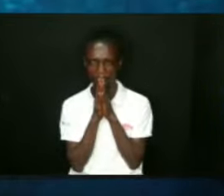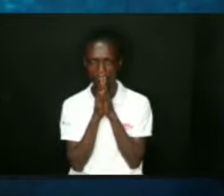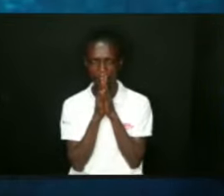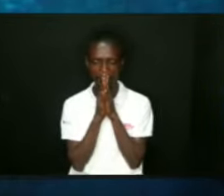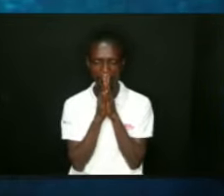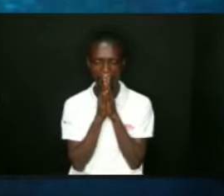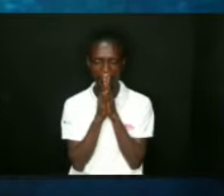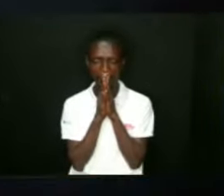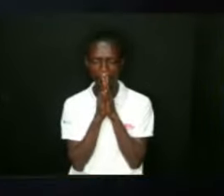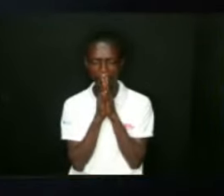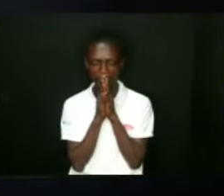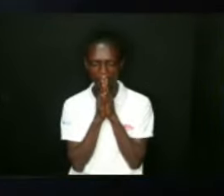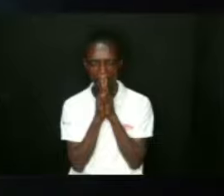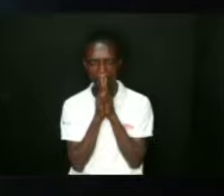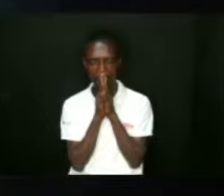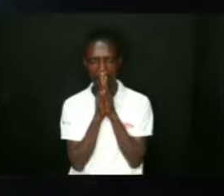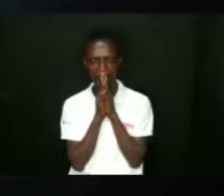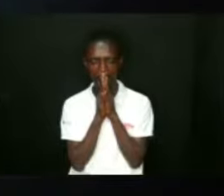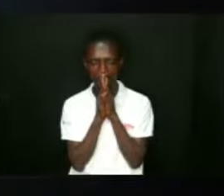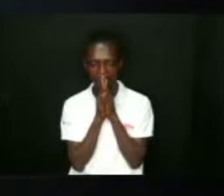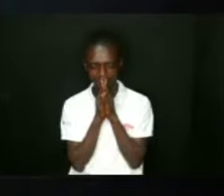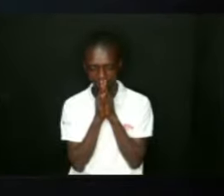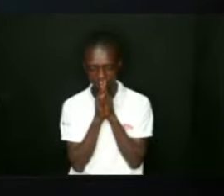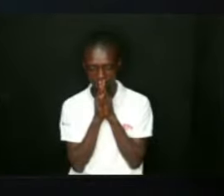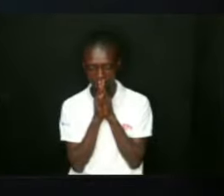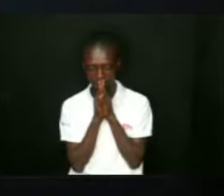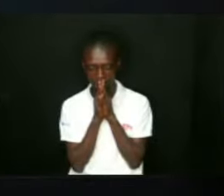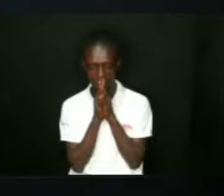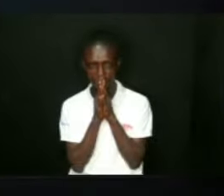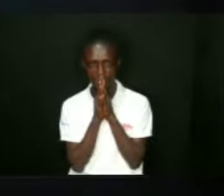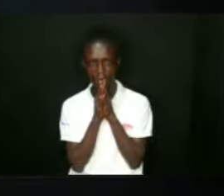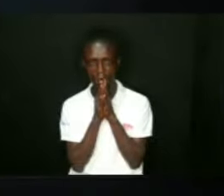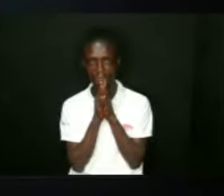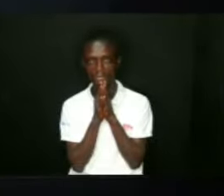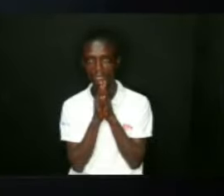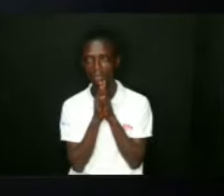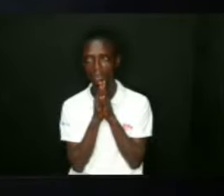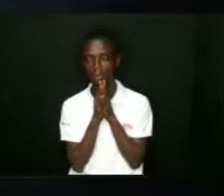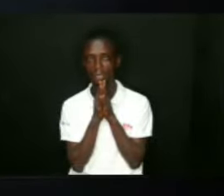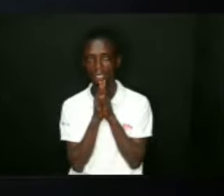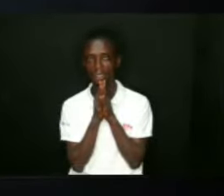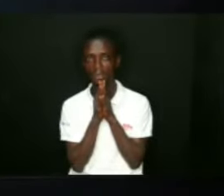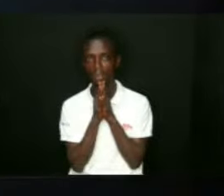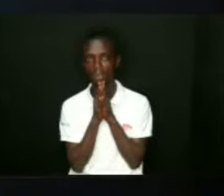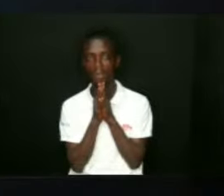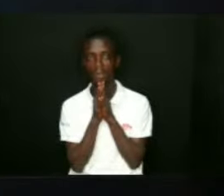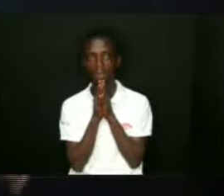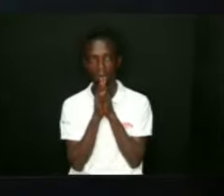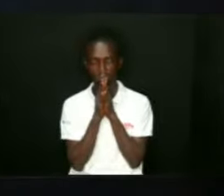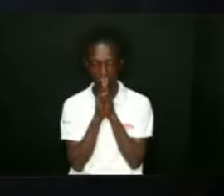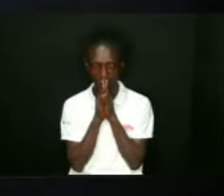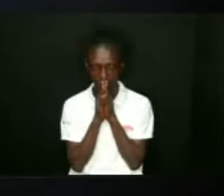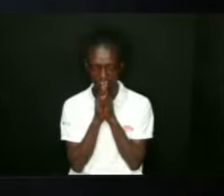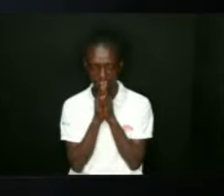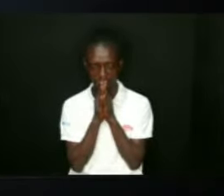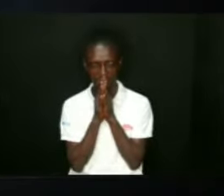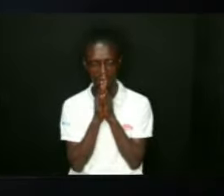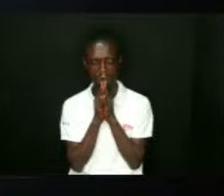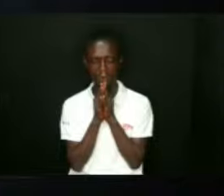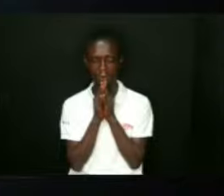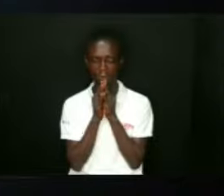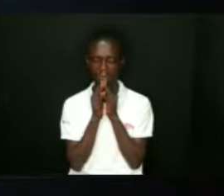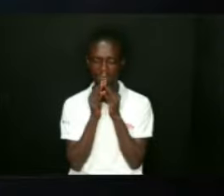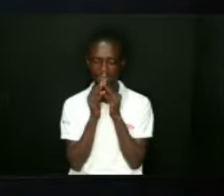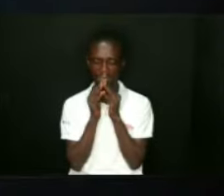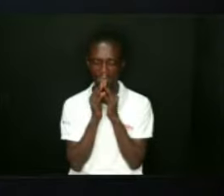have every reason to say we bless your holy name. Be exalted, Lord. Be adored, Lord. Be lifted up. Thank you,